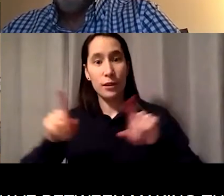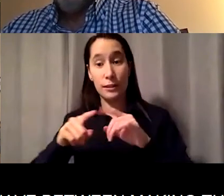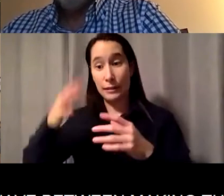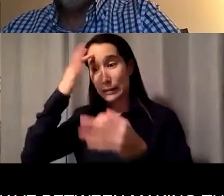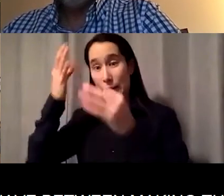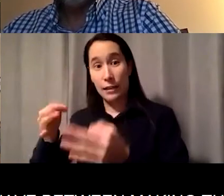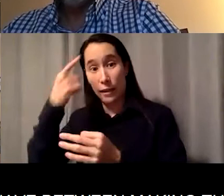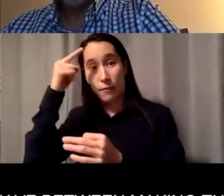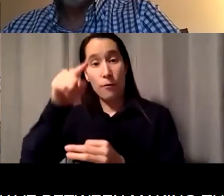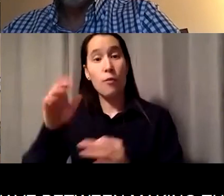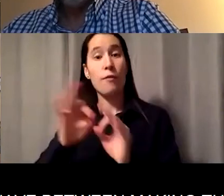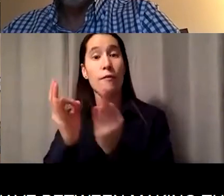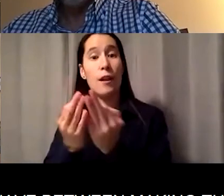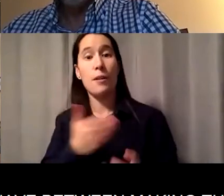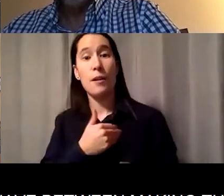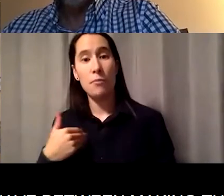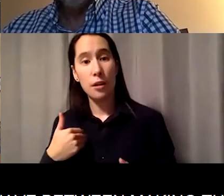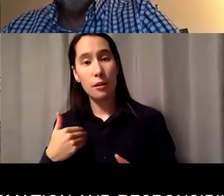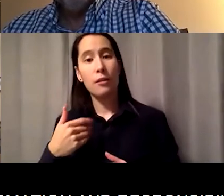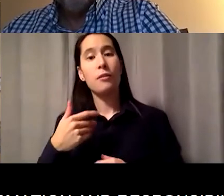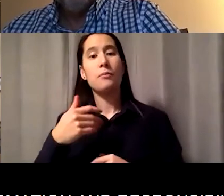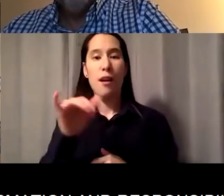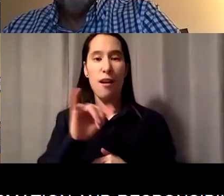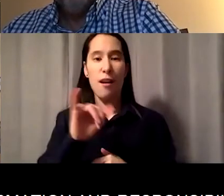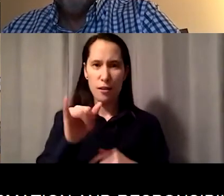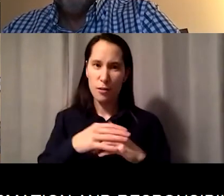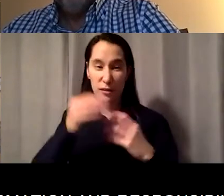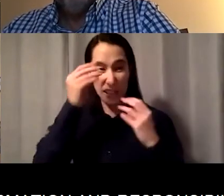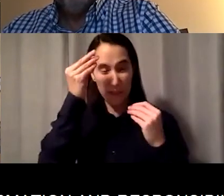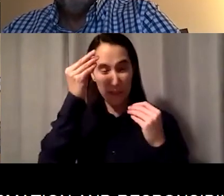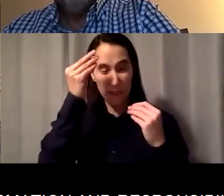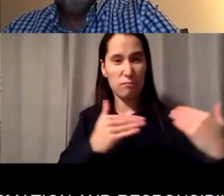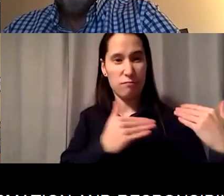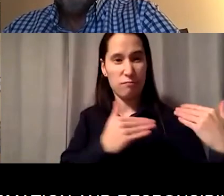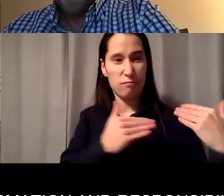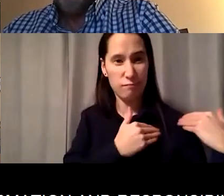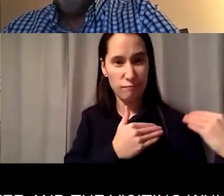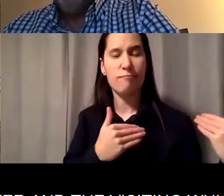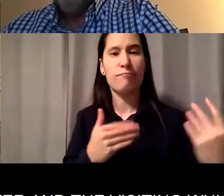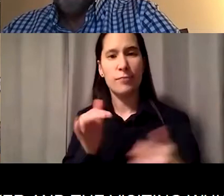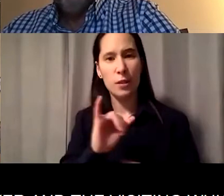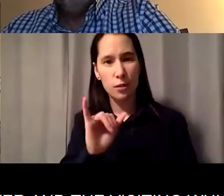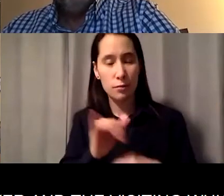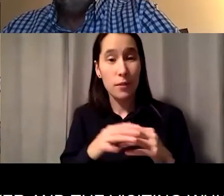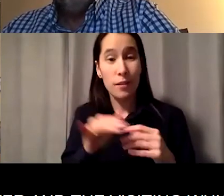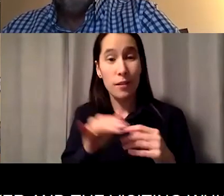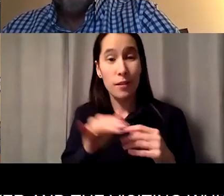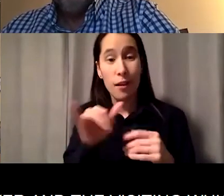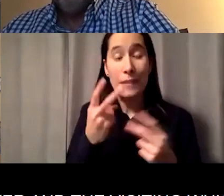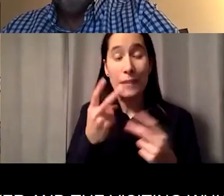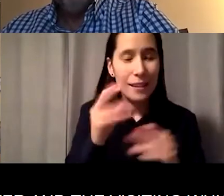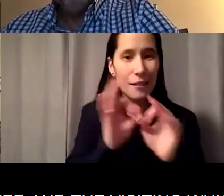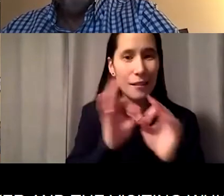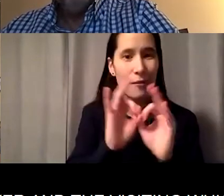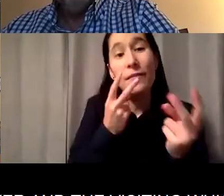and the information and responsibility of being a decision maker and the visiting, which may be the